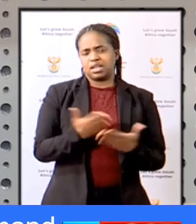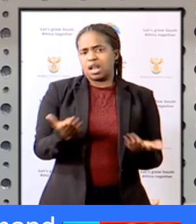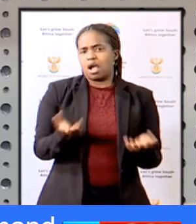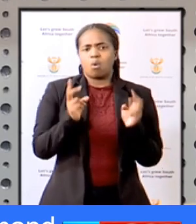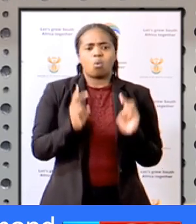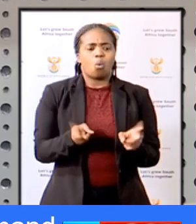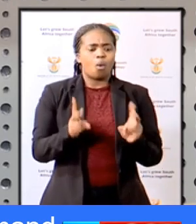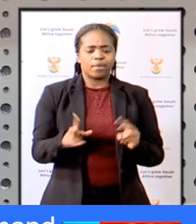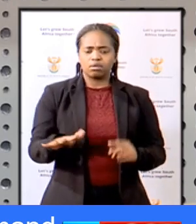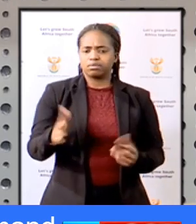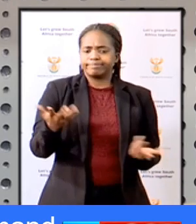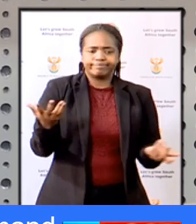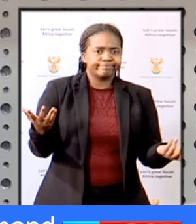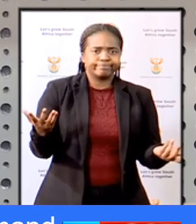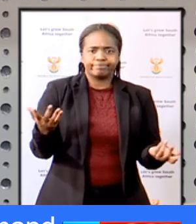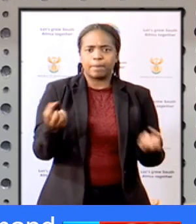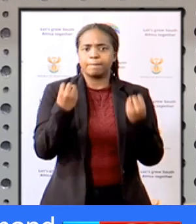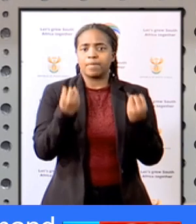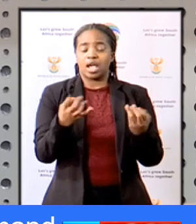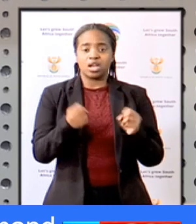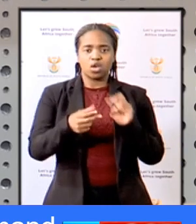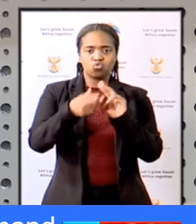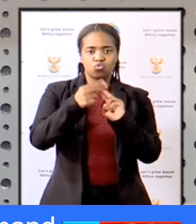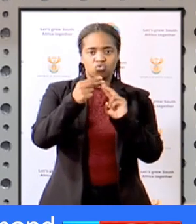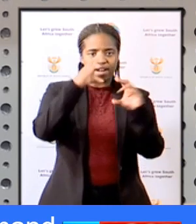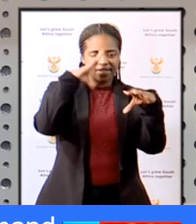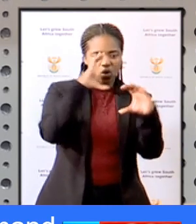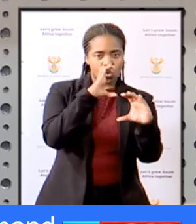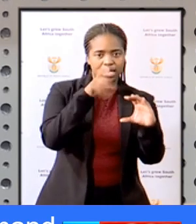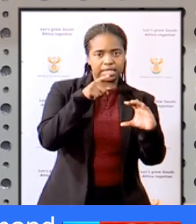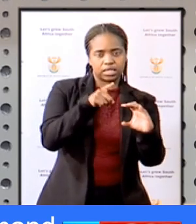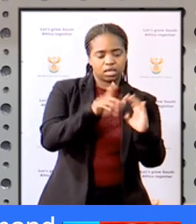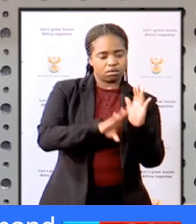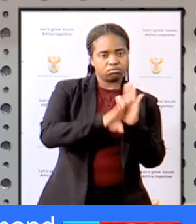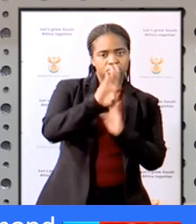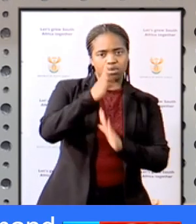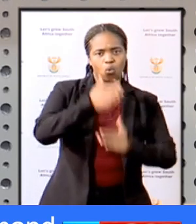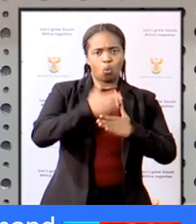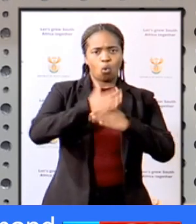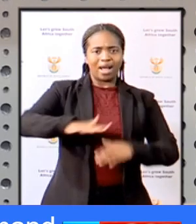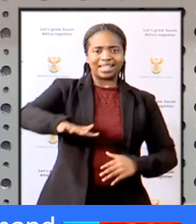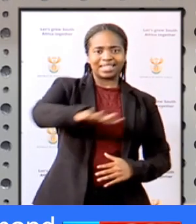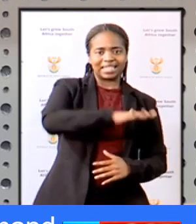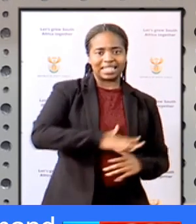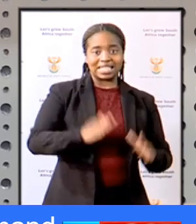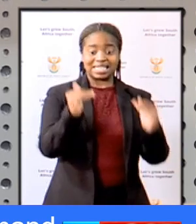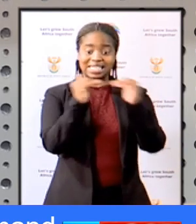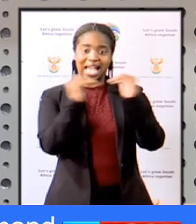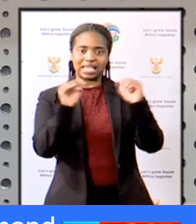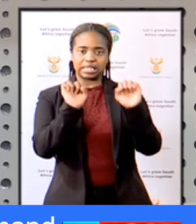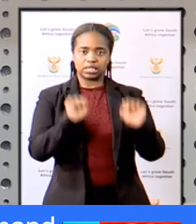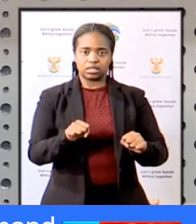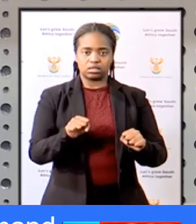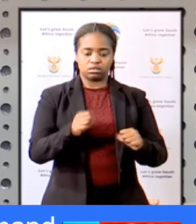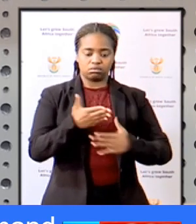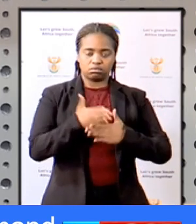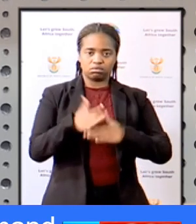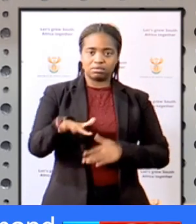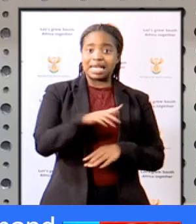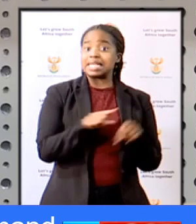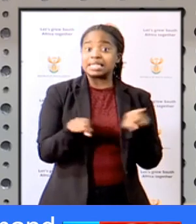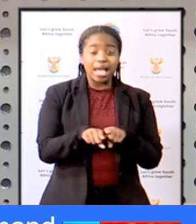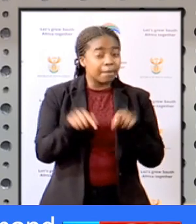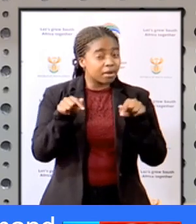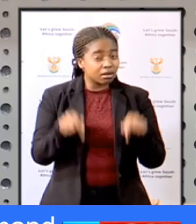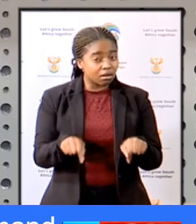normal times, many trade unions focus on improving the standards of living of workers, in this